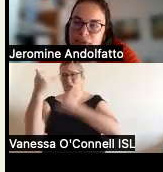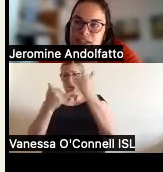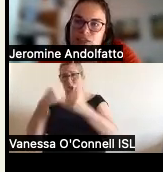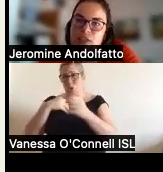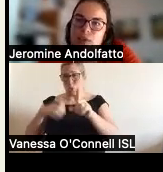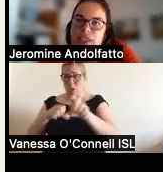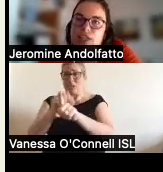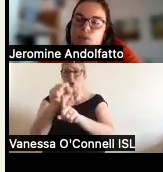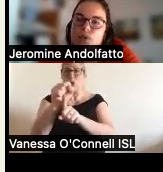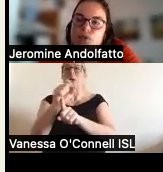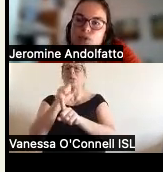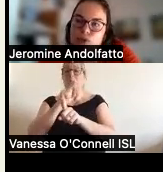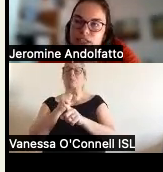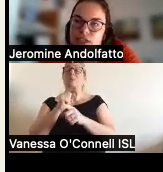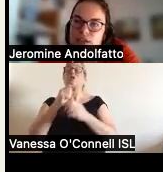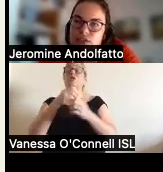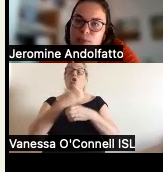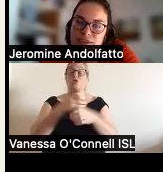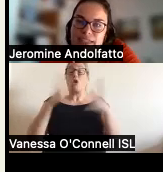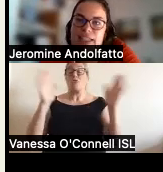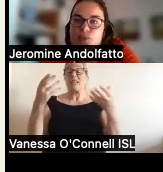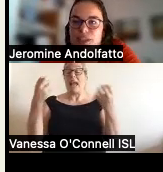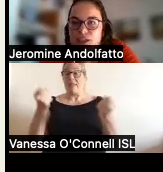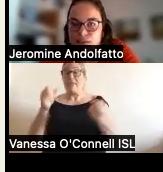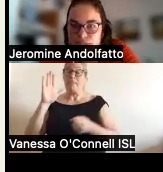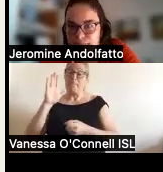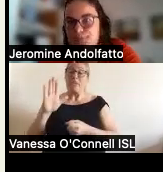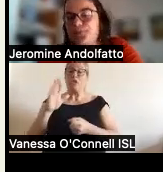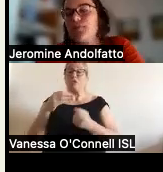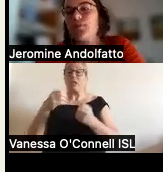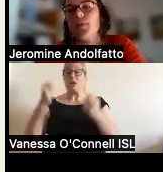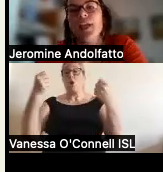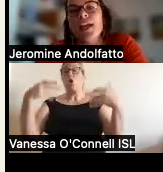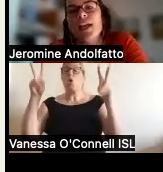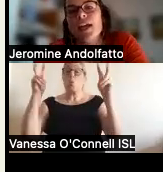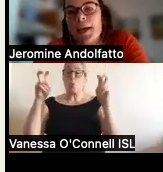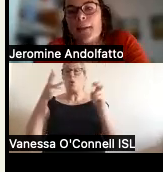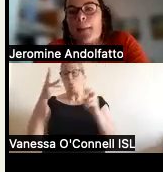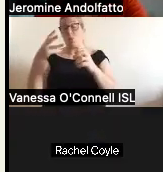with mandatory quotas would reach gender parity in 20 years' time.